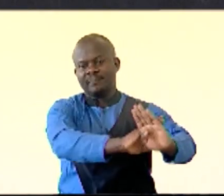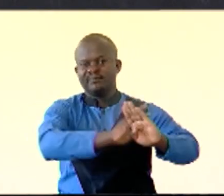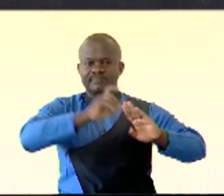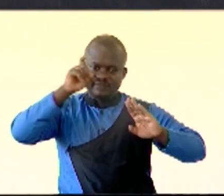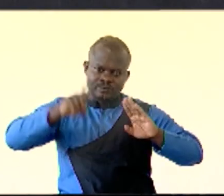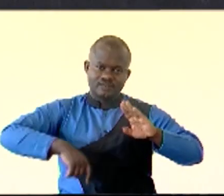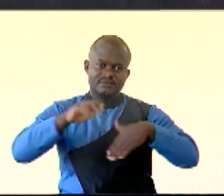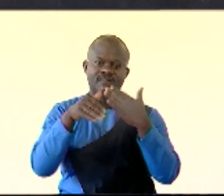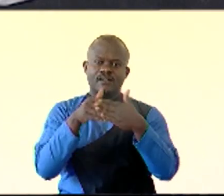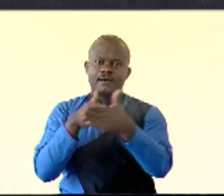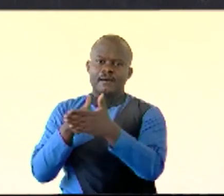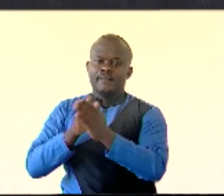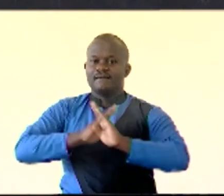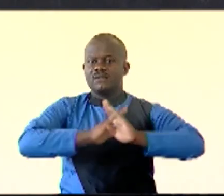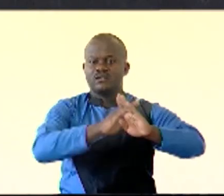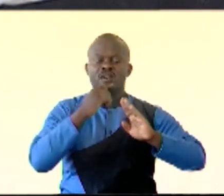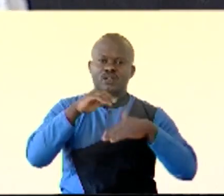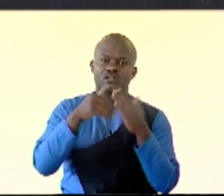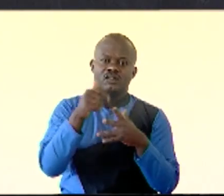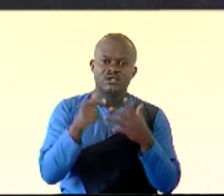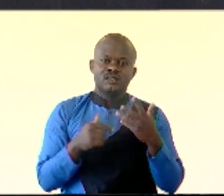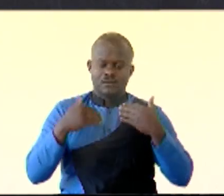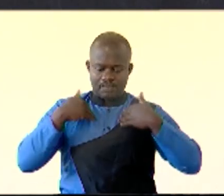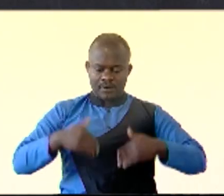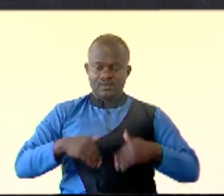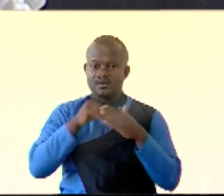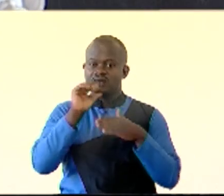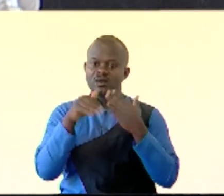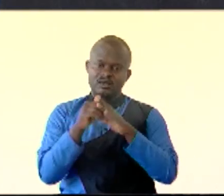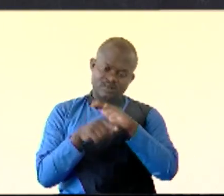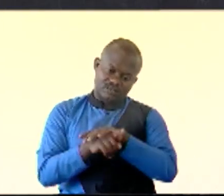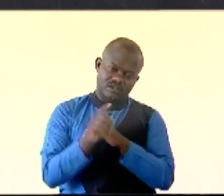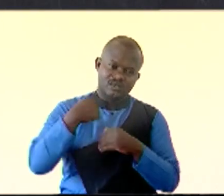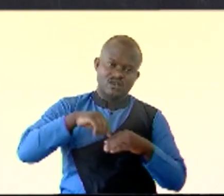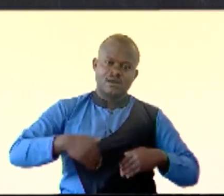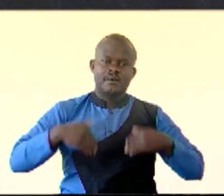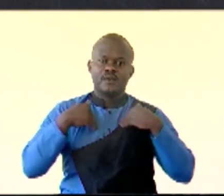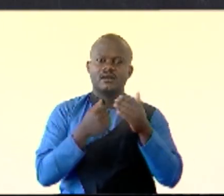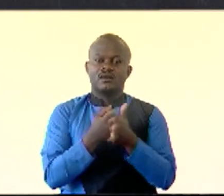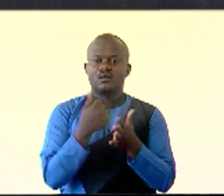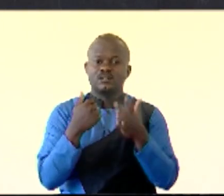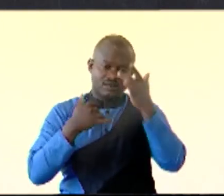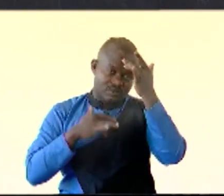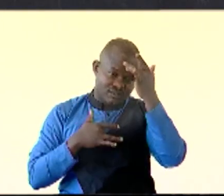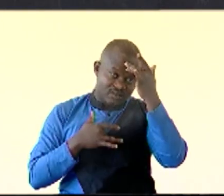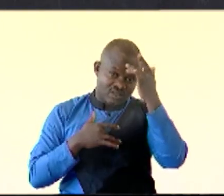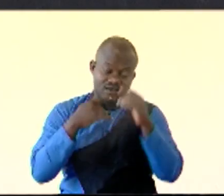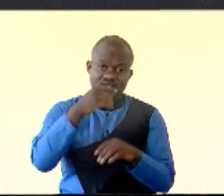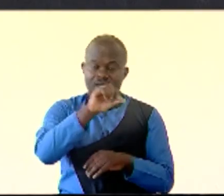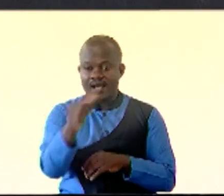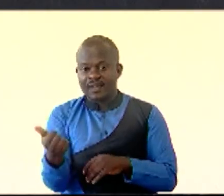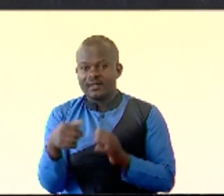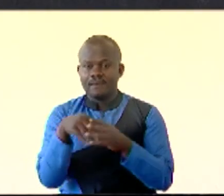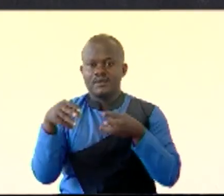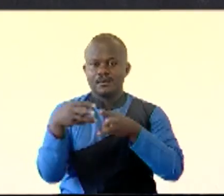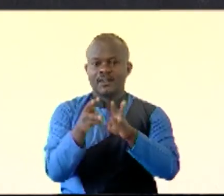be a barrier that prevents those harmful microorganisms not to enter into our body and cause a disease. So other